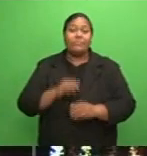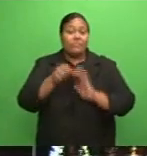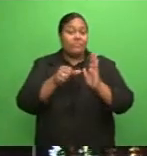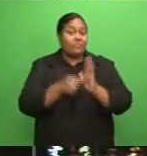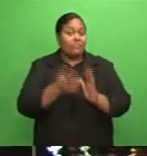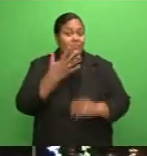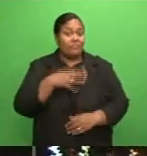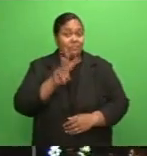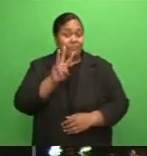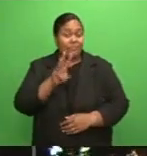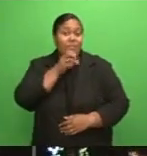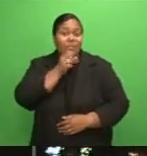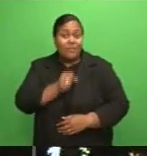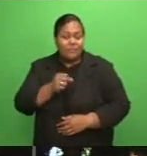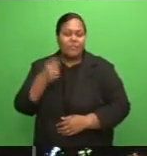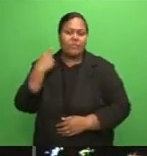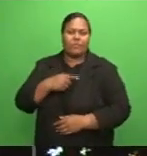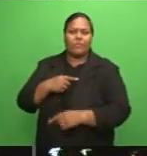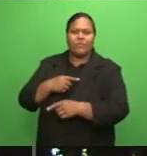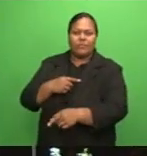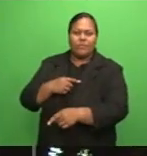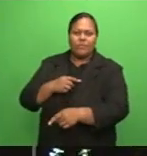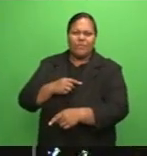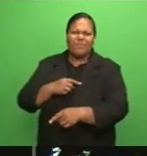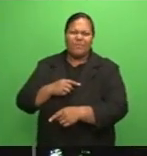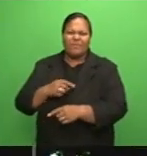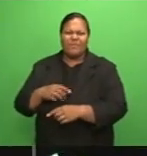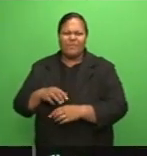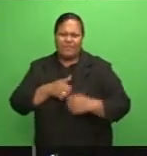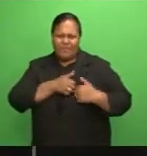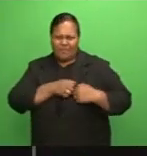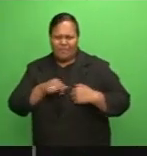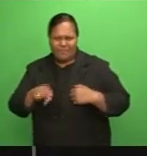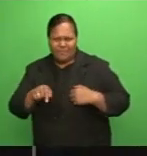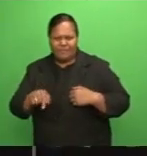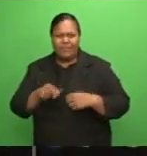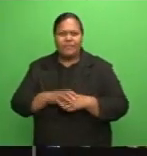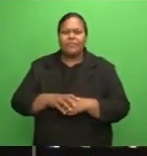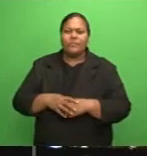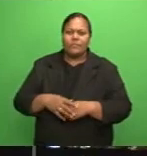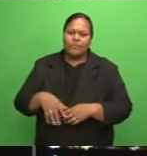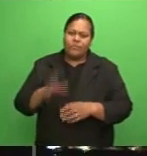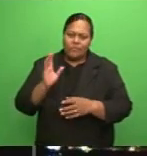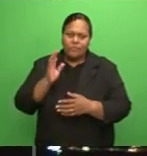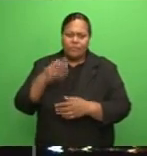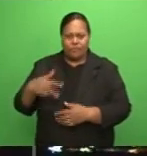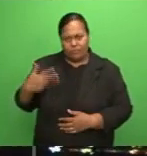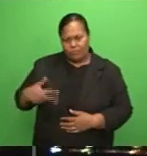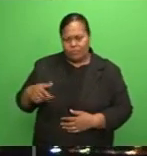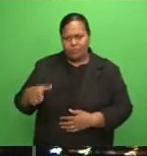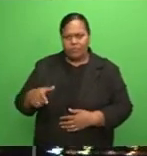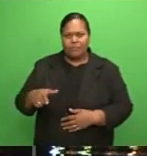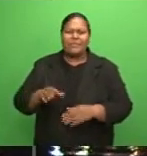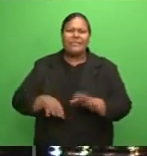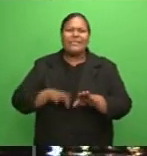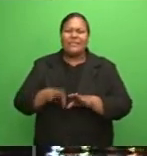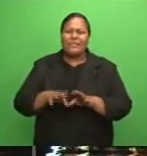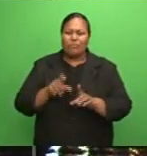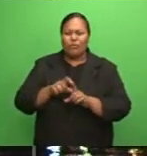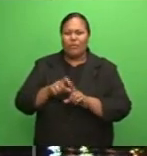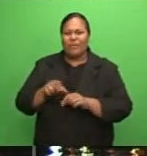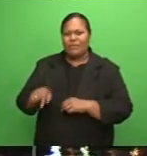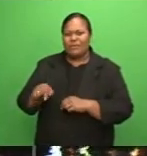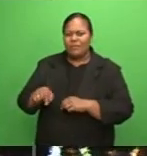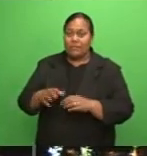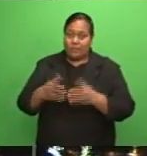is alleged to have murdered his de facto wife and also wounding his 14-year-old stepdaughter, who is now admitted at the Lautoka Hospital in